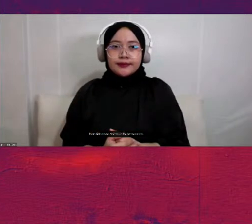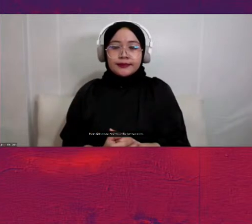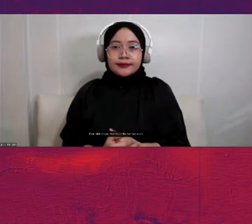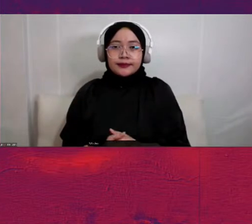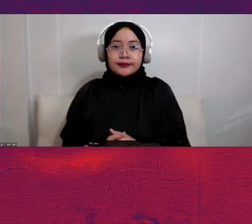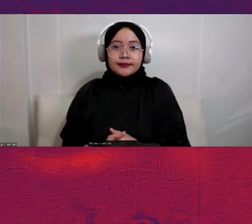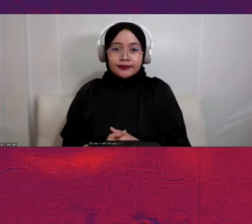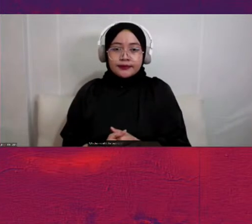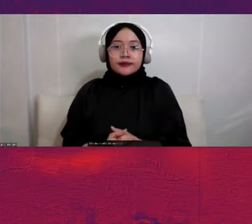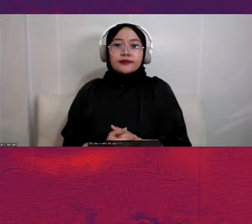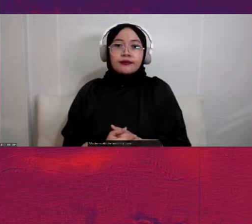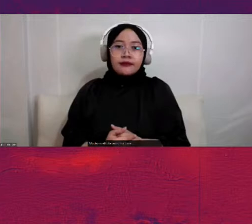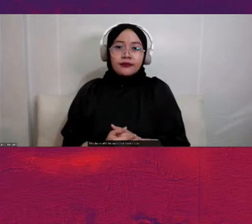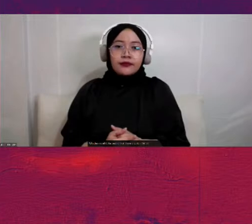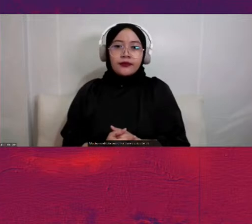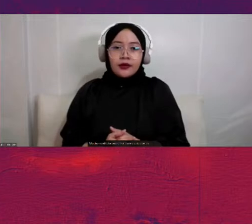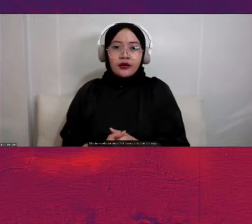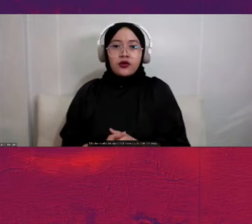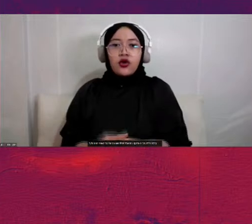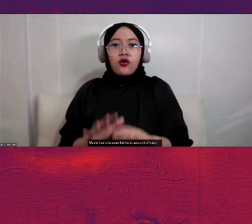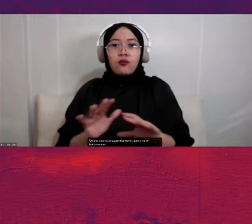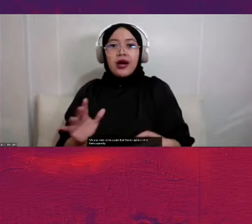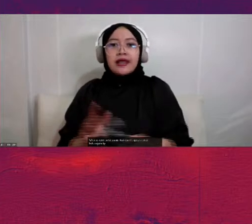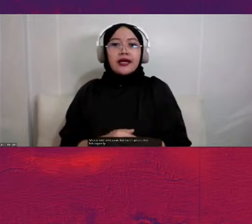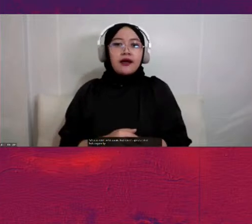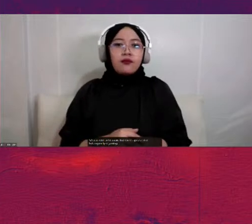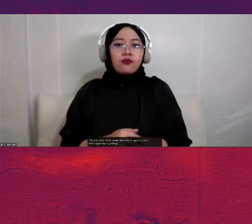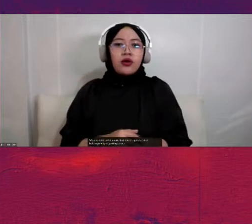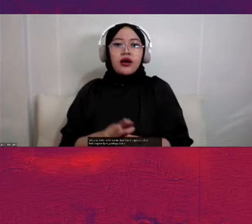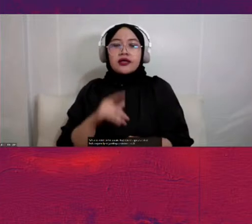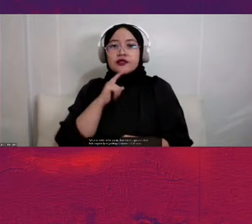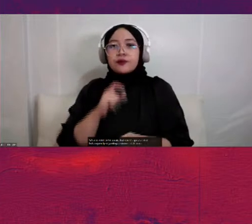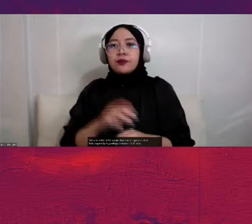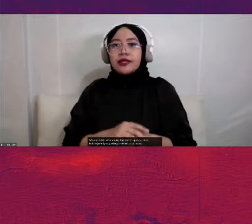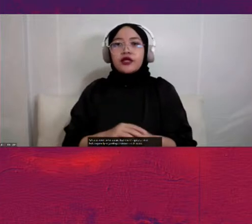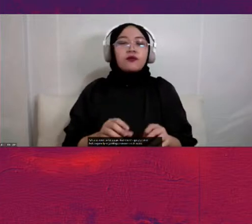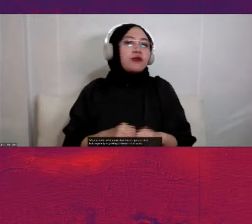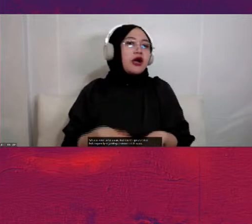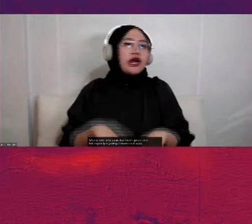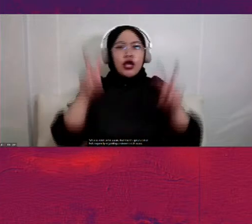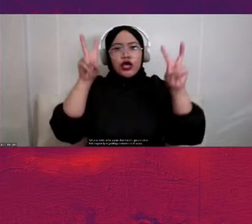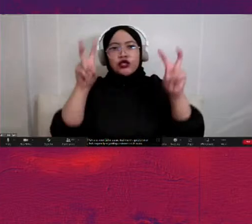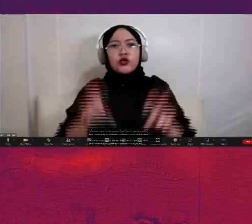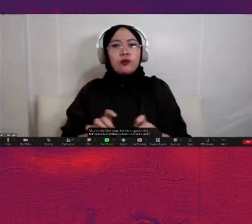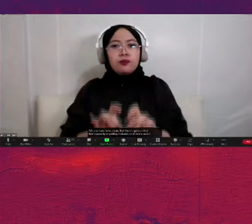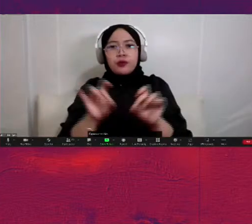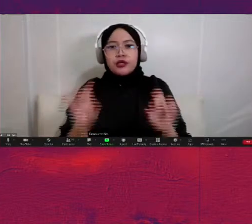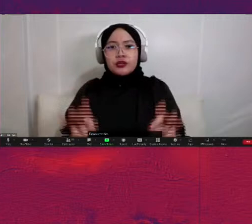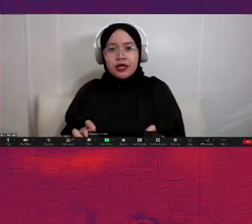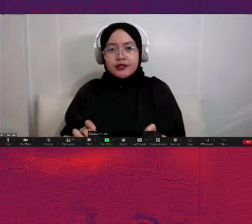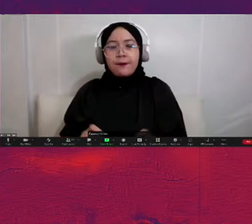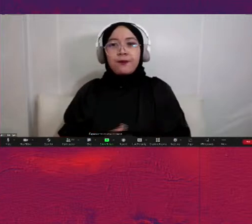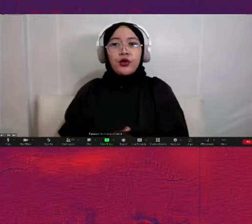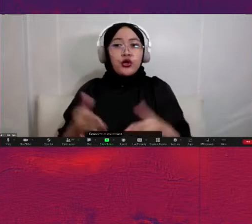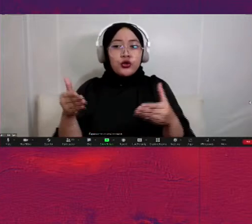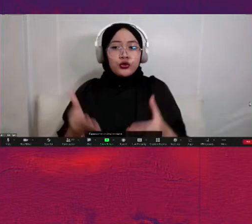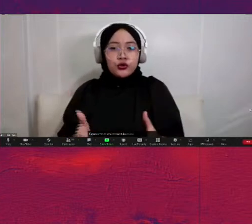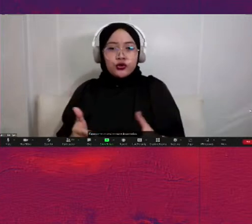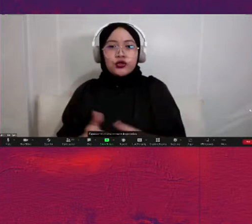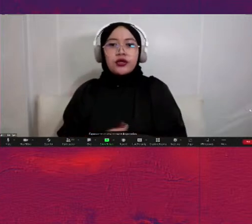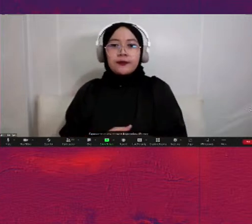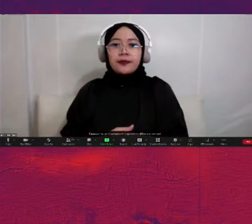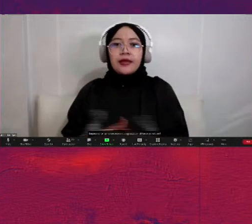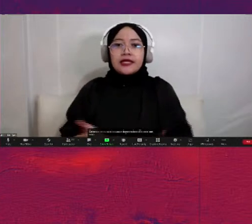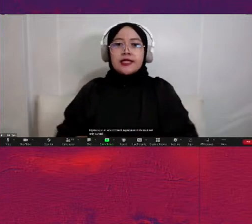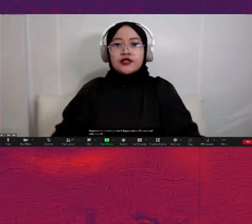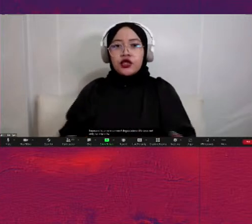We also need to be aware that there's quite a bit of heterogeneity regarding environmental issues. Exposure to environmental degradation differs